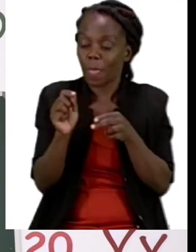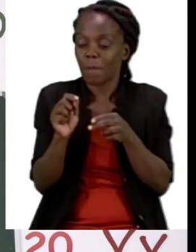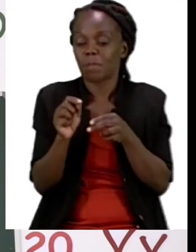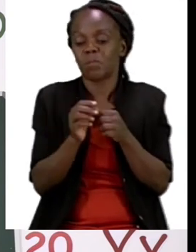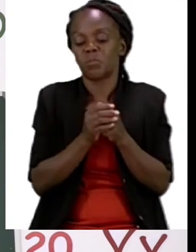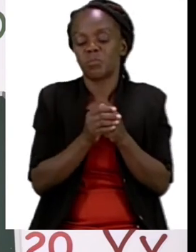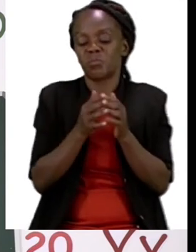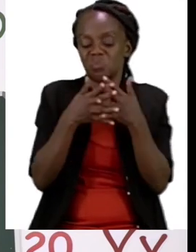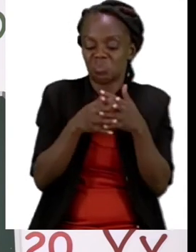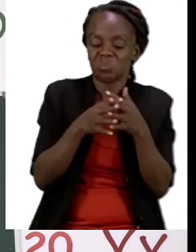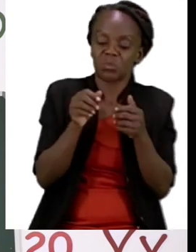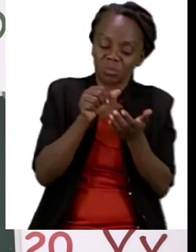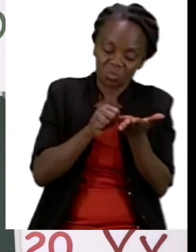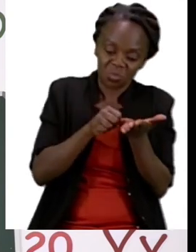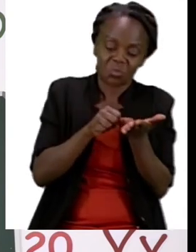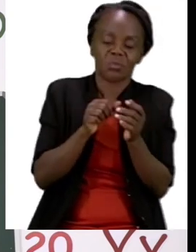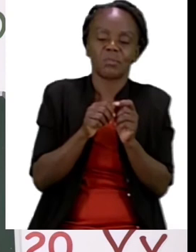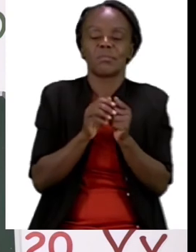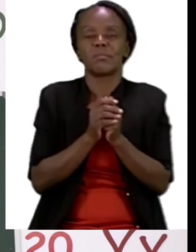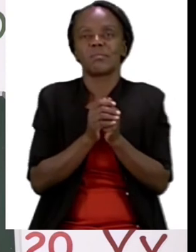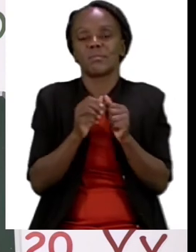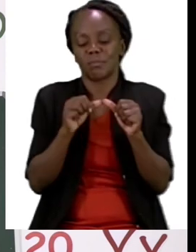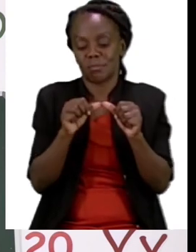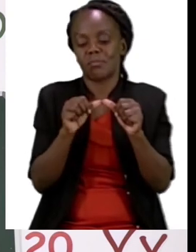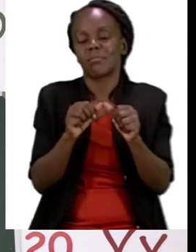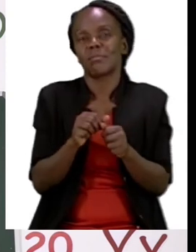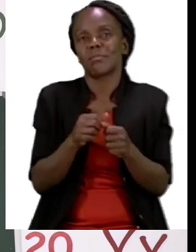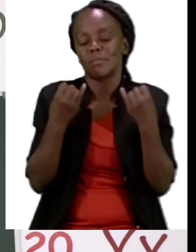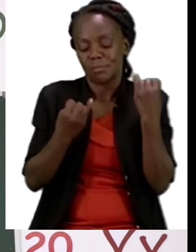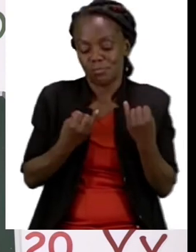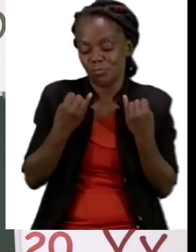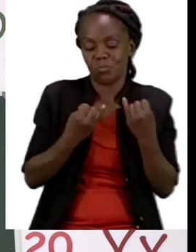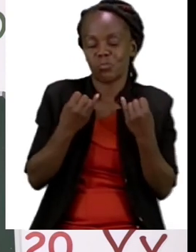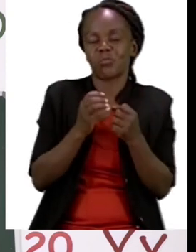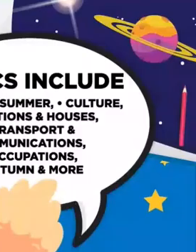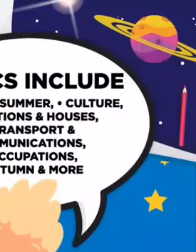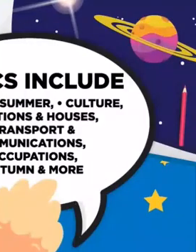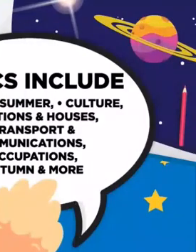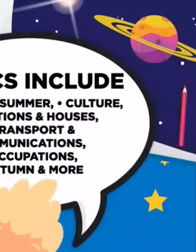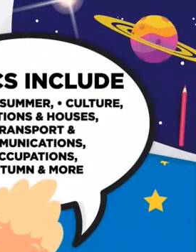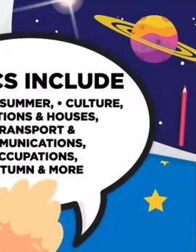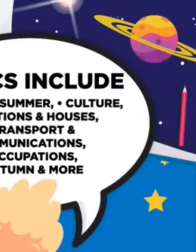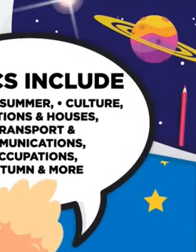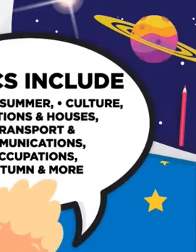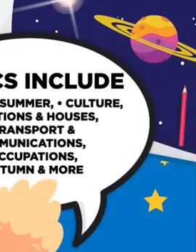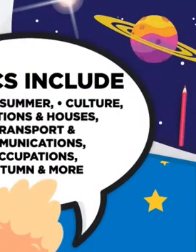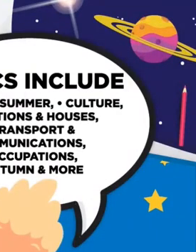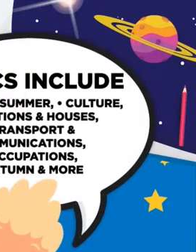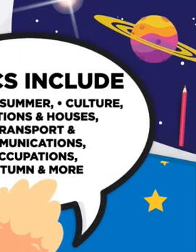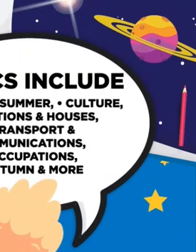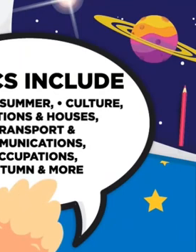well. Have fun and I will see you just now after our advert break. Do you